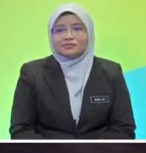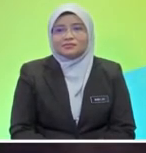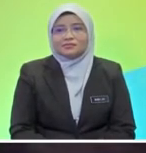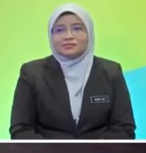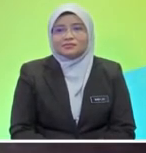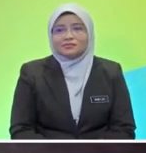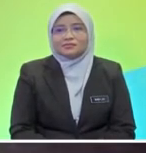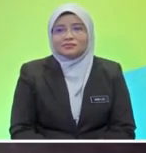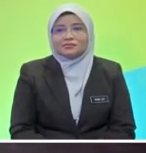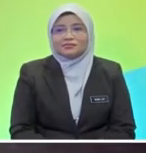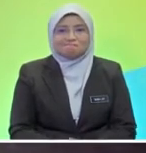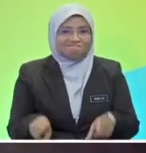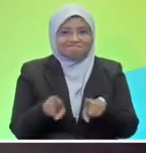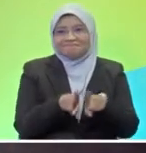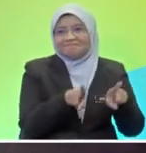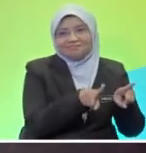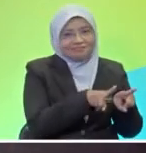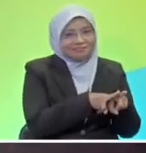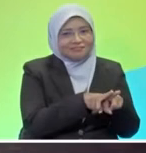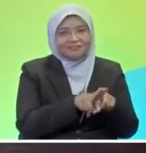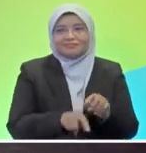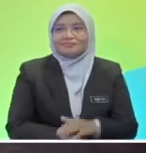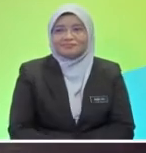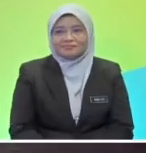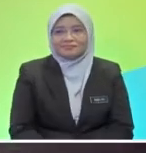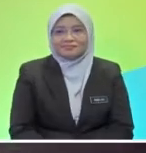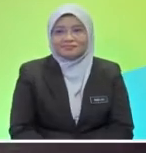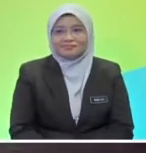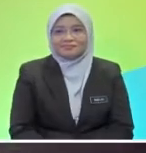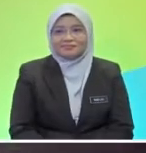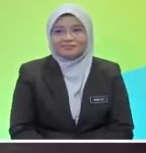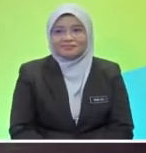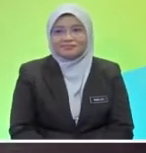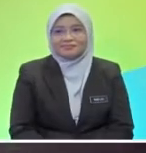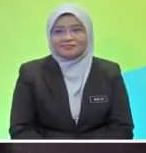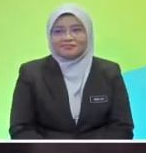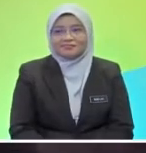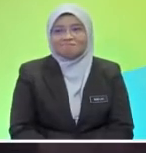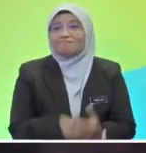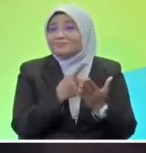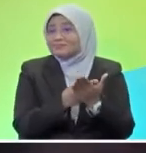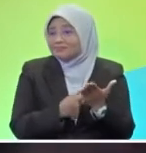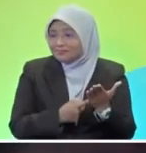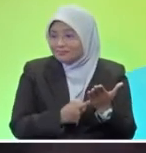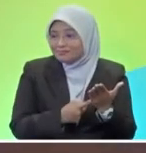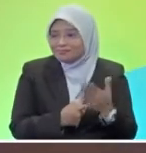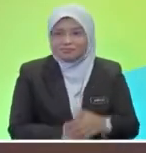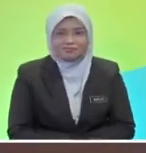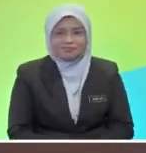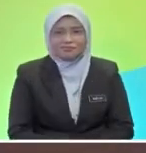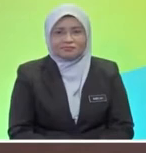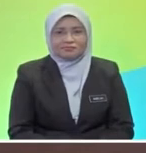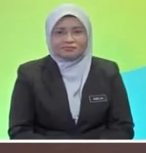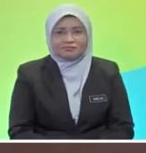Oh, it's the same it's the thing. Same thing. Okay, that now the let dice me one turn to like hop. This for you. Okay. So the